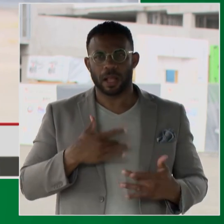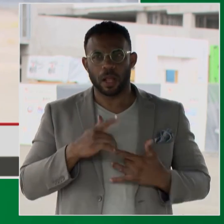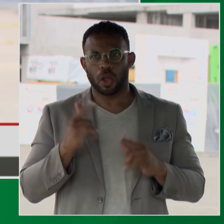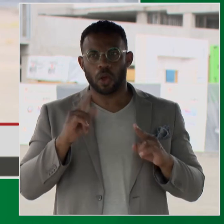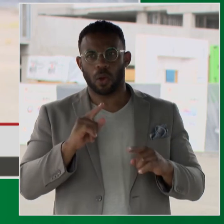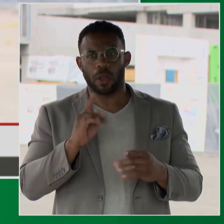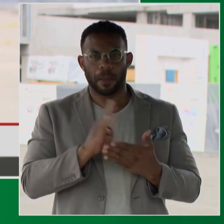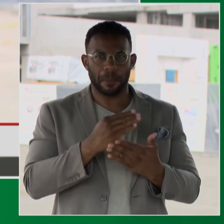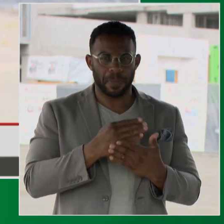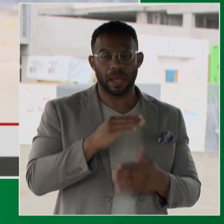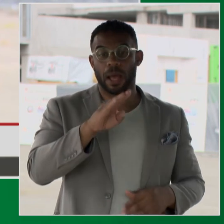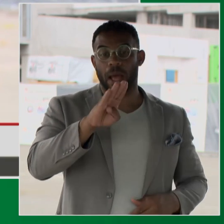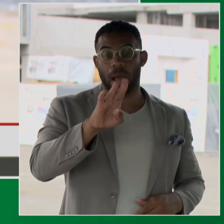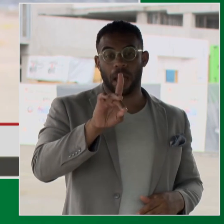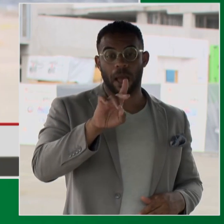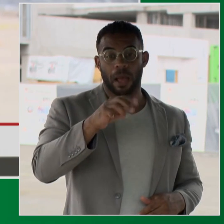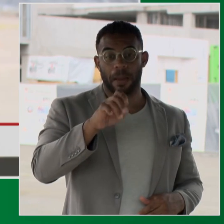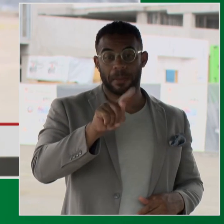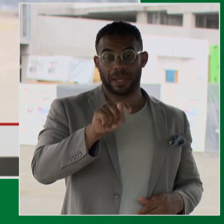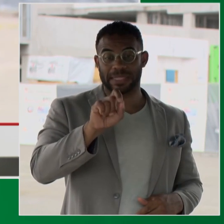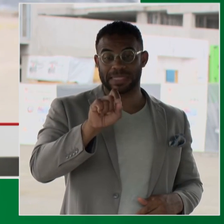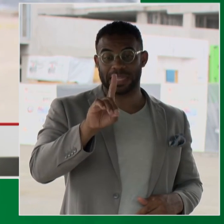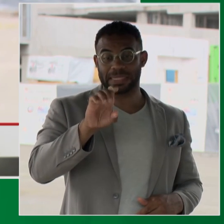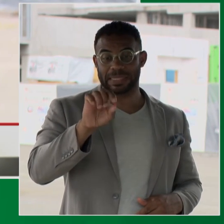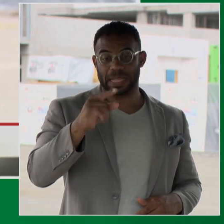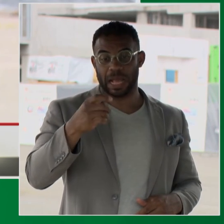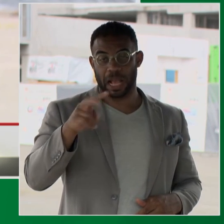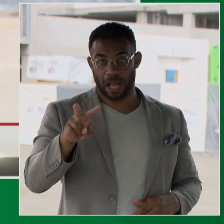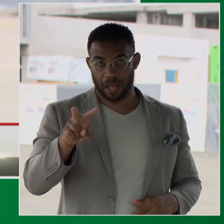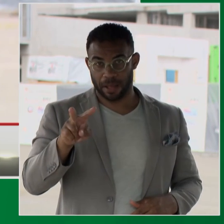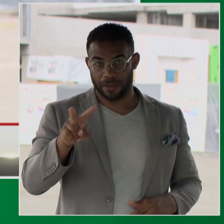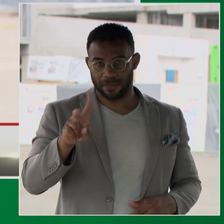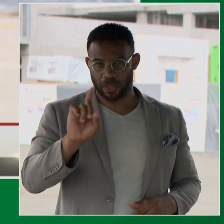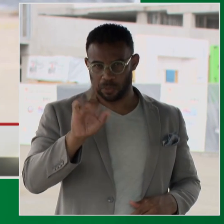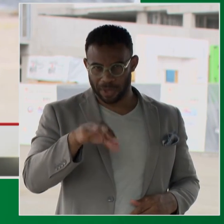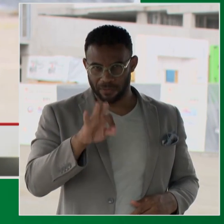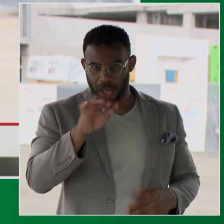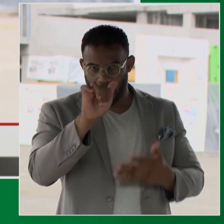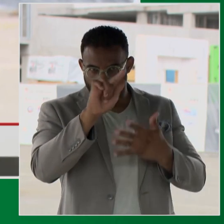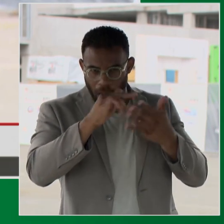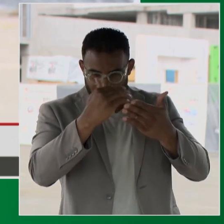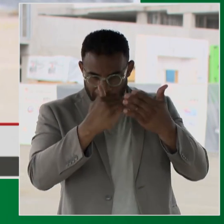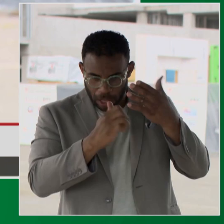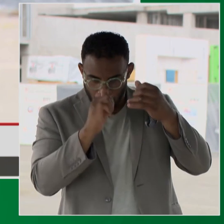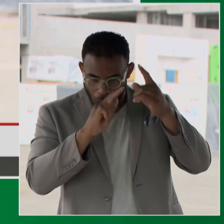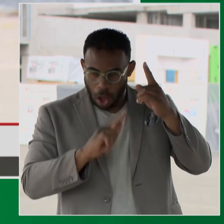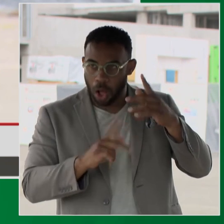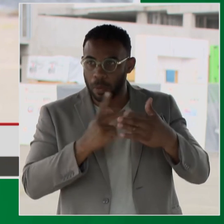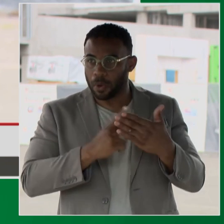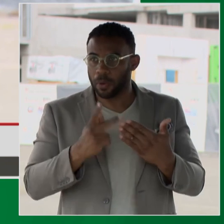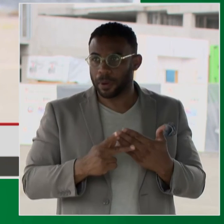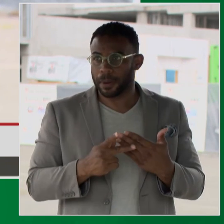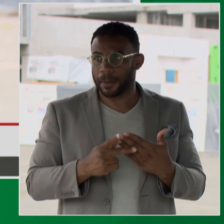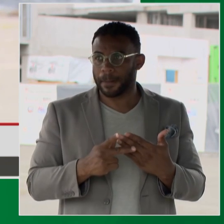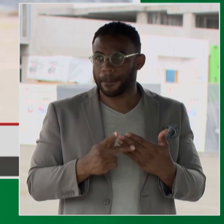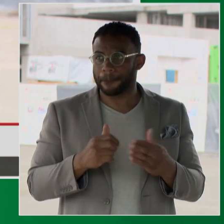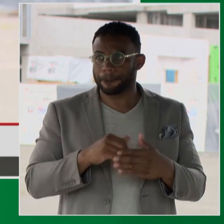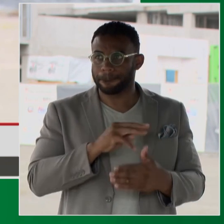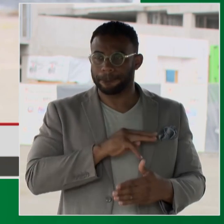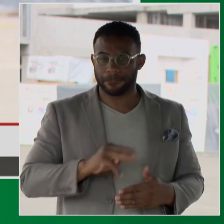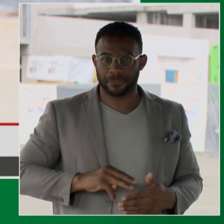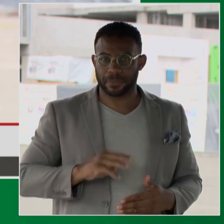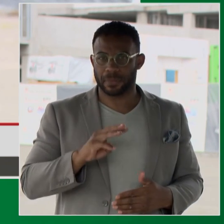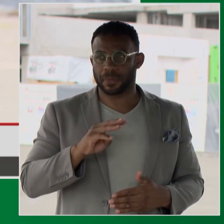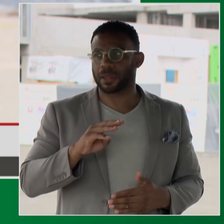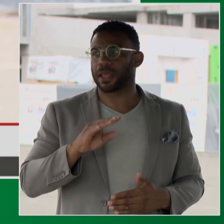go to budget.dc.gov. So if you go to budget.dc.gov, that's where you can find a list of all these initiatives in Mayor Bowser's Fair